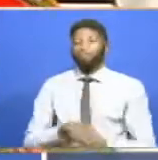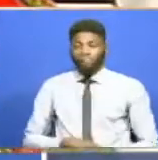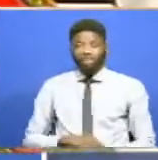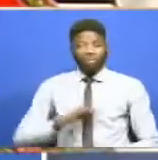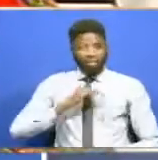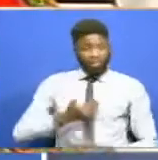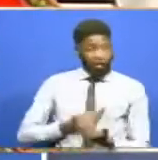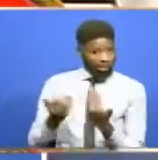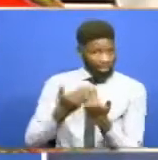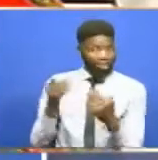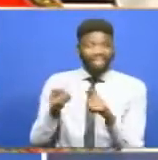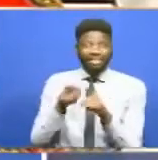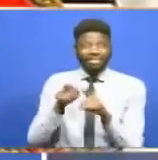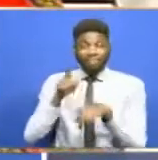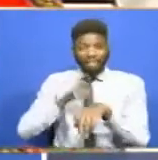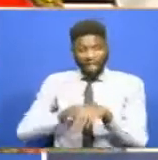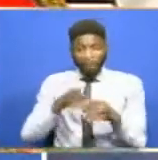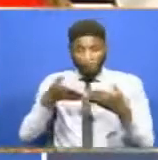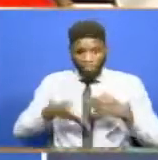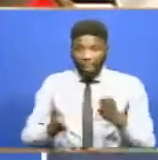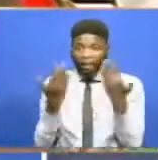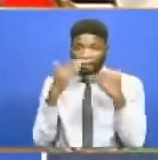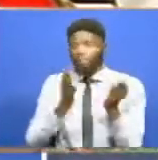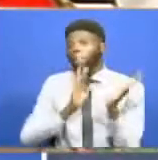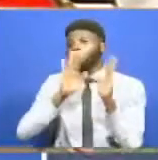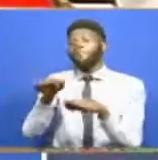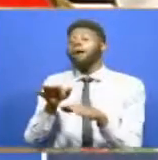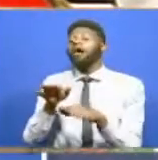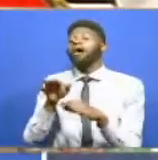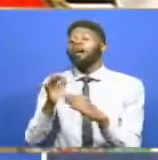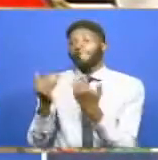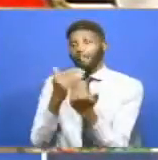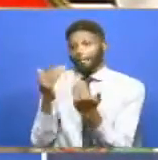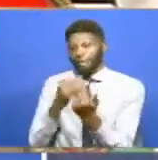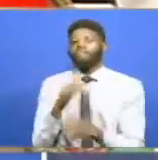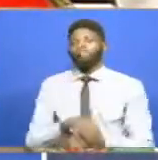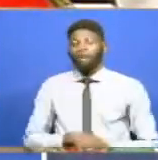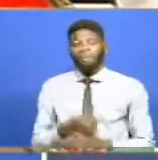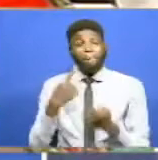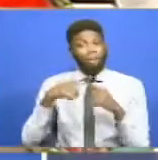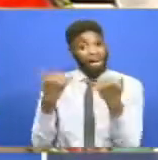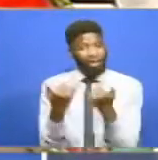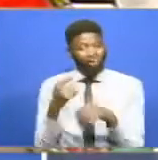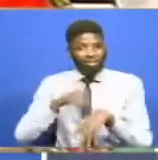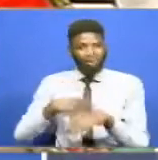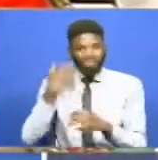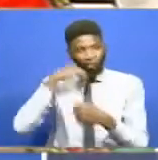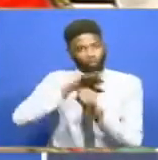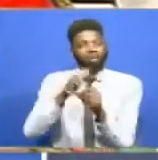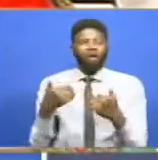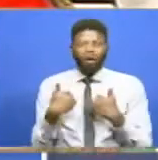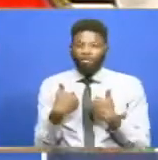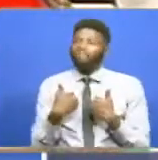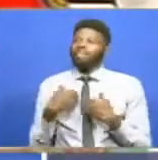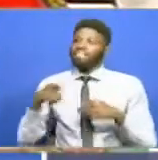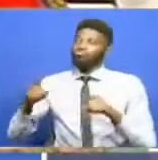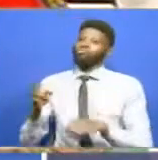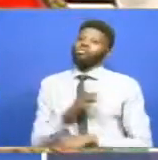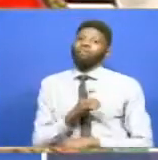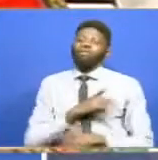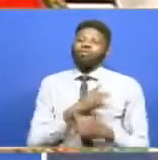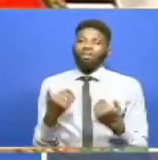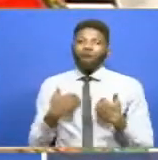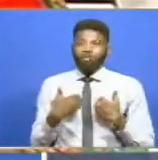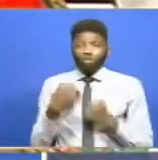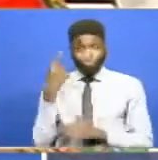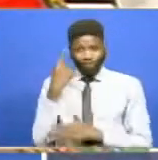their postnatal care. But right now during COVID, they're scared, because you're scared that if I go to the